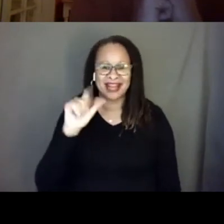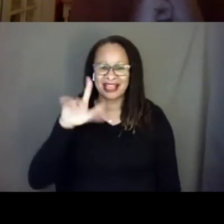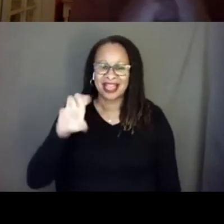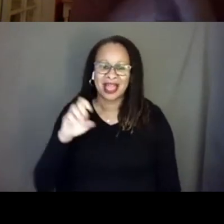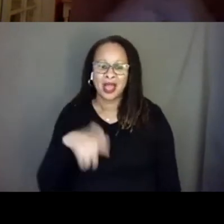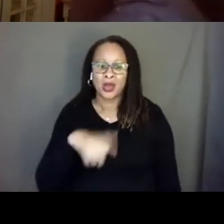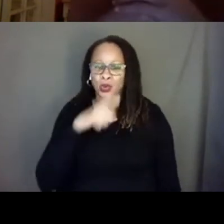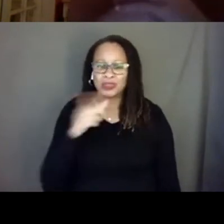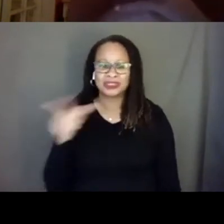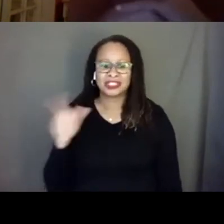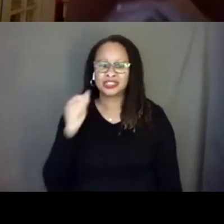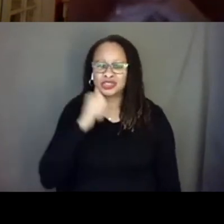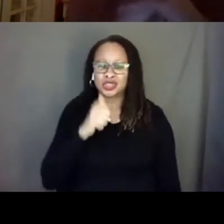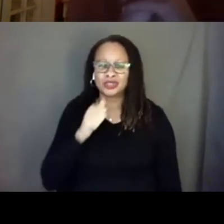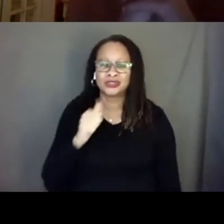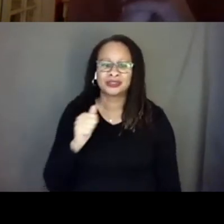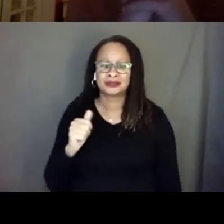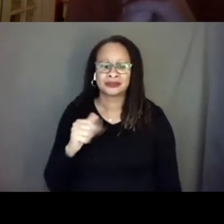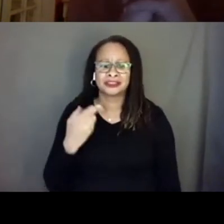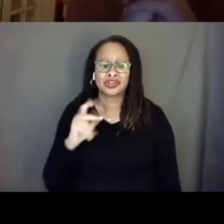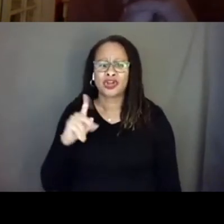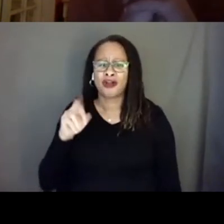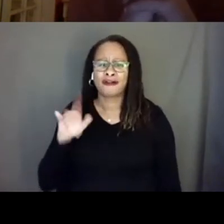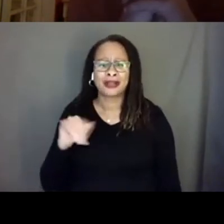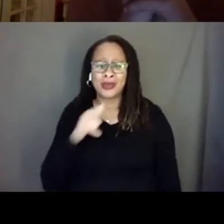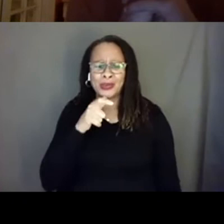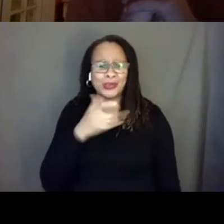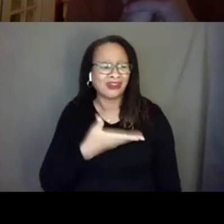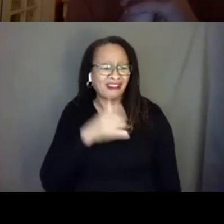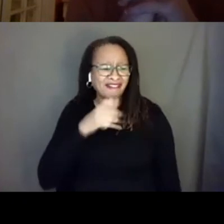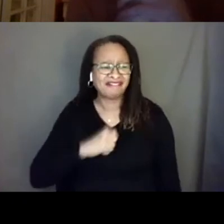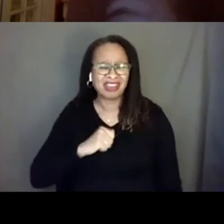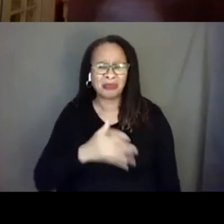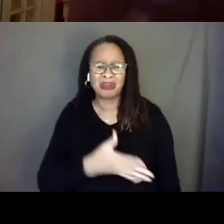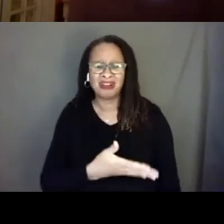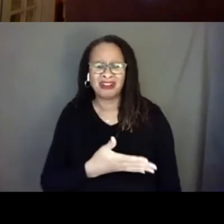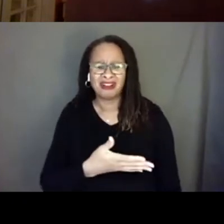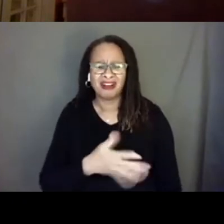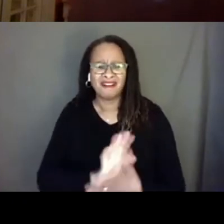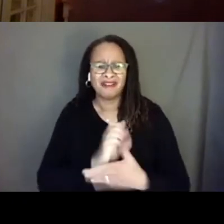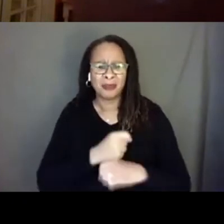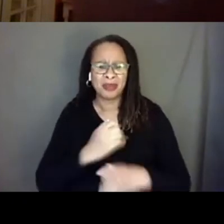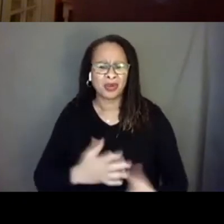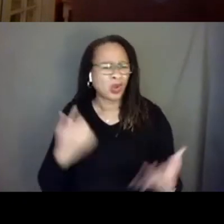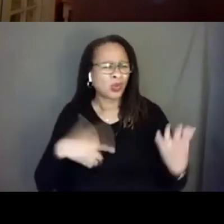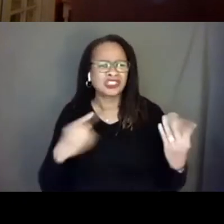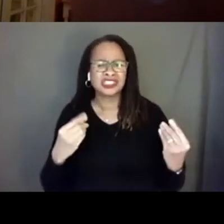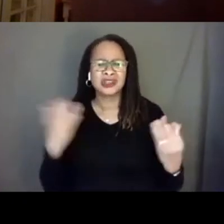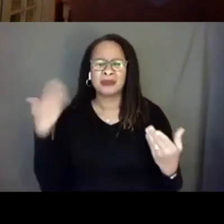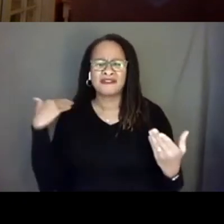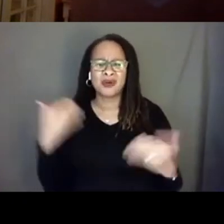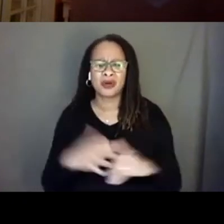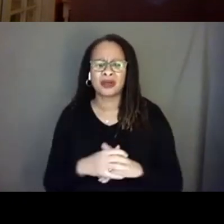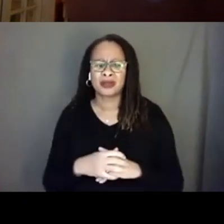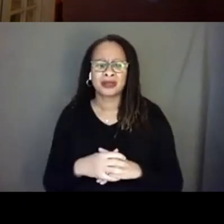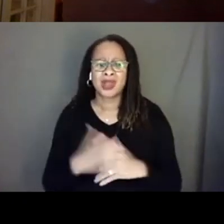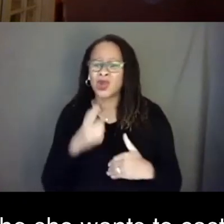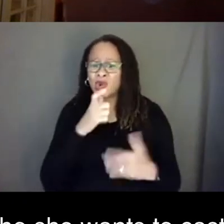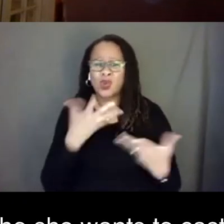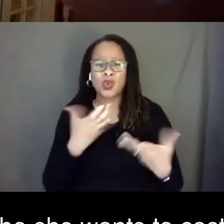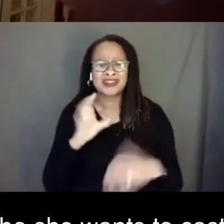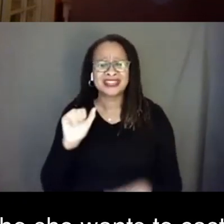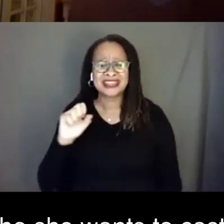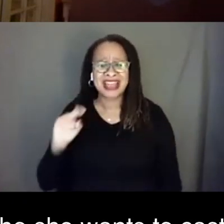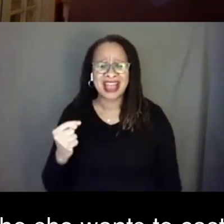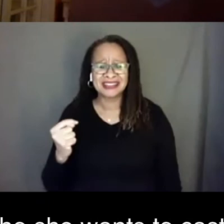this girl? Oh, Hikari, who's she? She's female, first-time filmmaker. What have she done? All right, and who wants to cast? Who